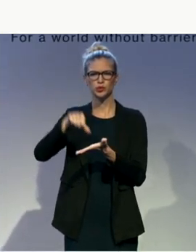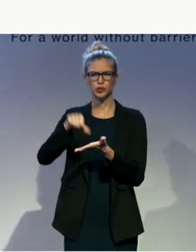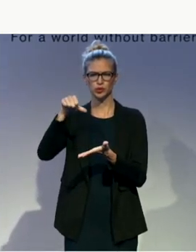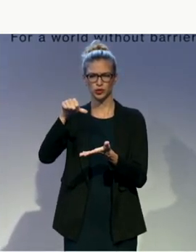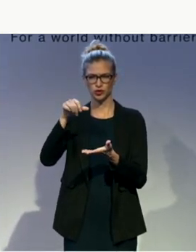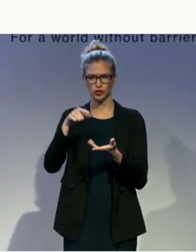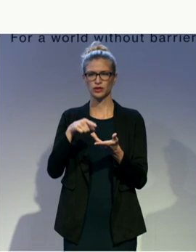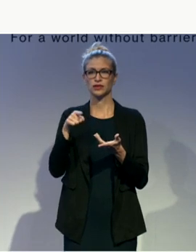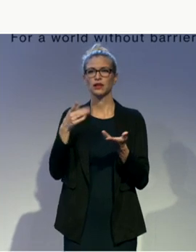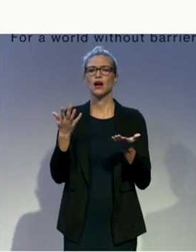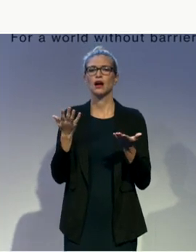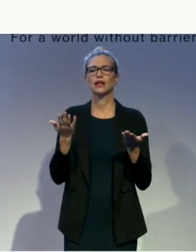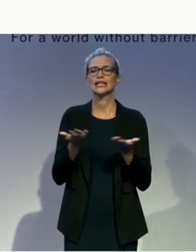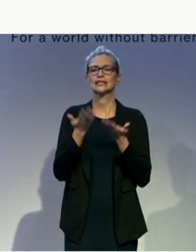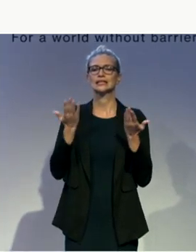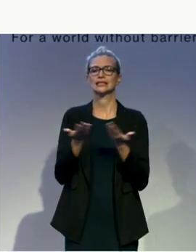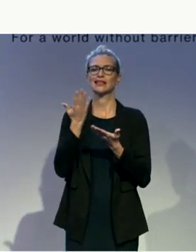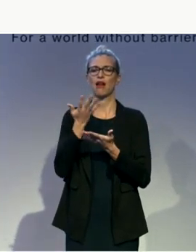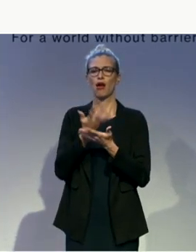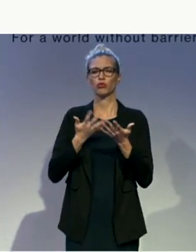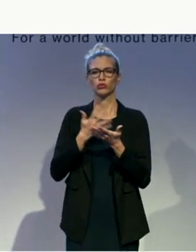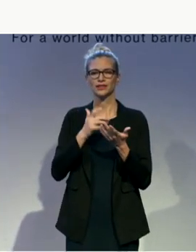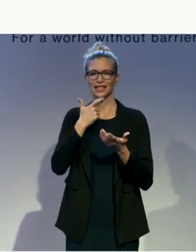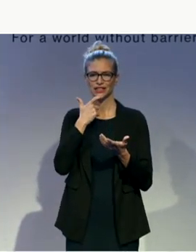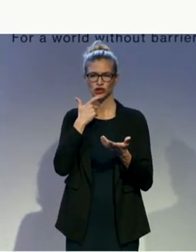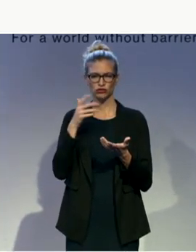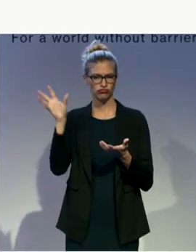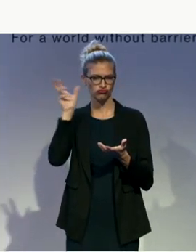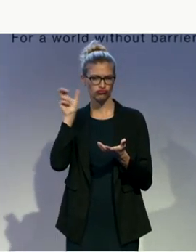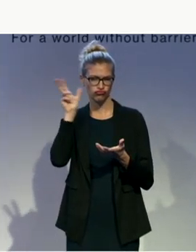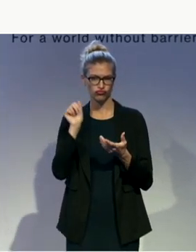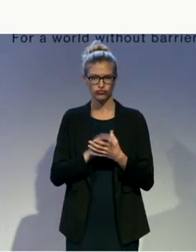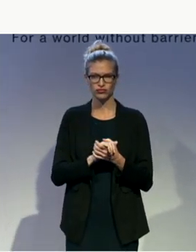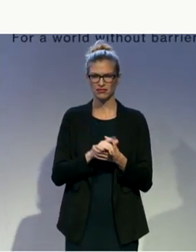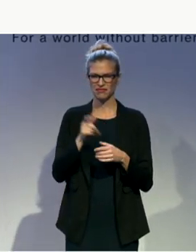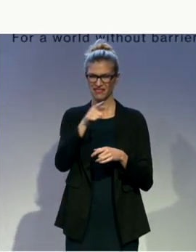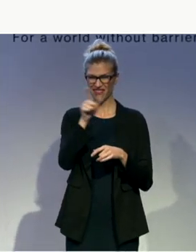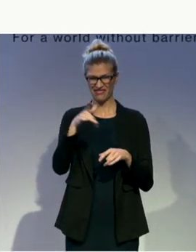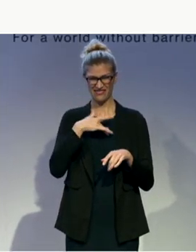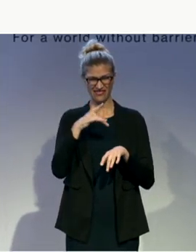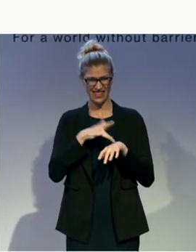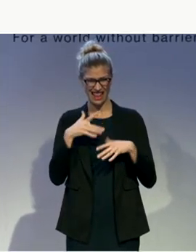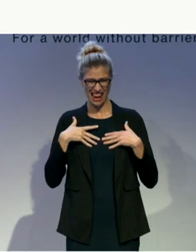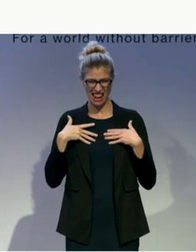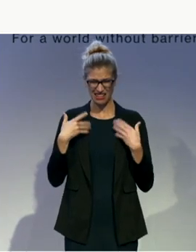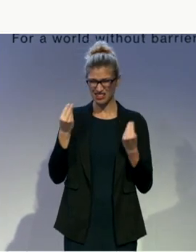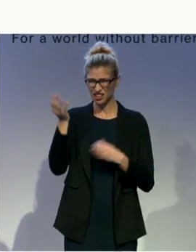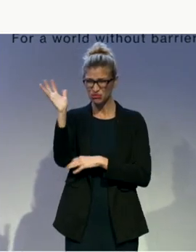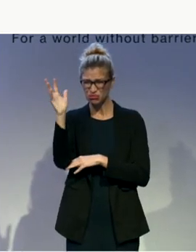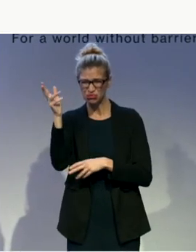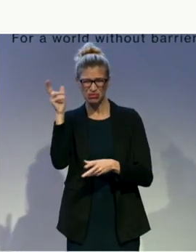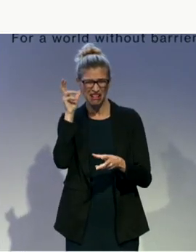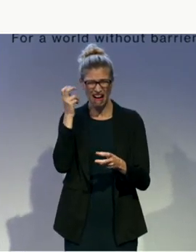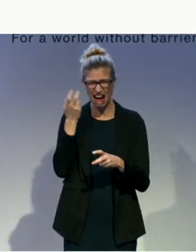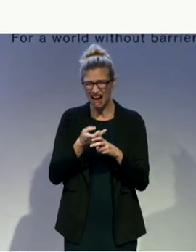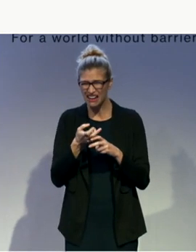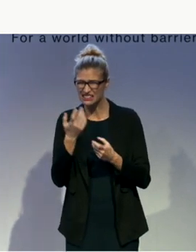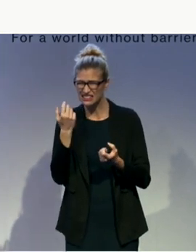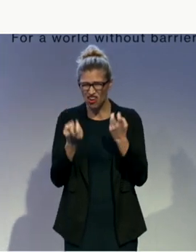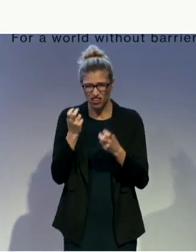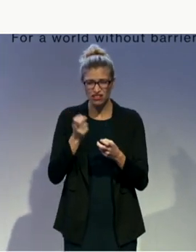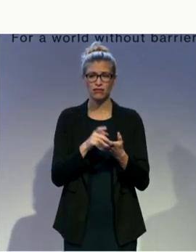English. So if you think that these speakers here will not be easy to understand English, you can tune